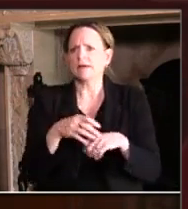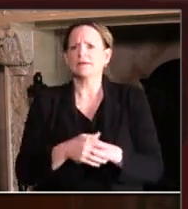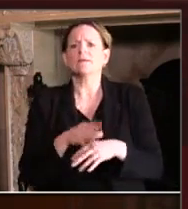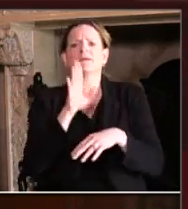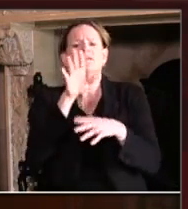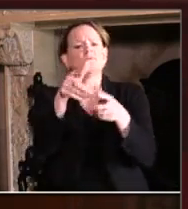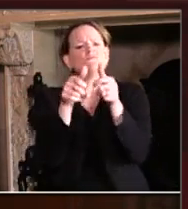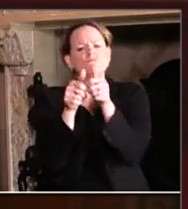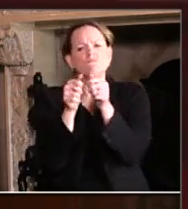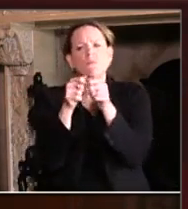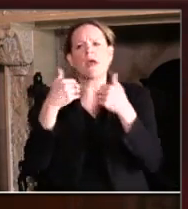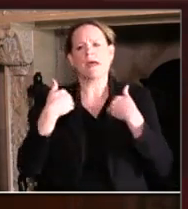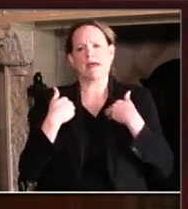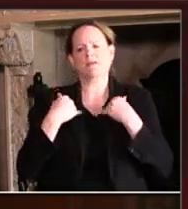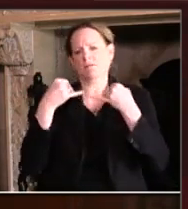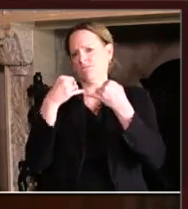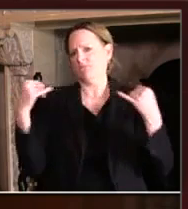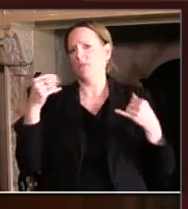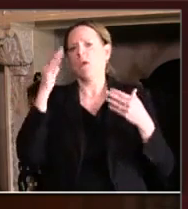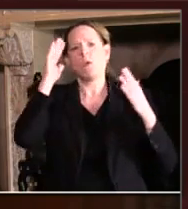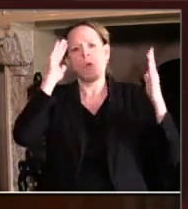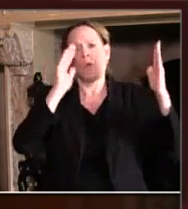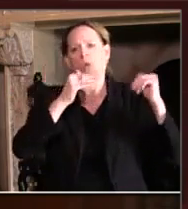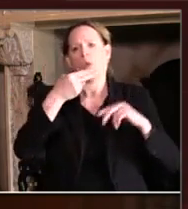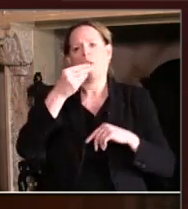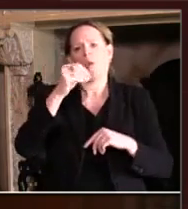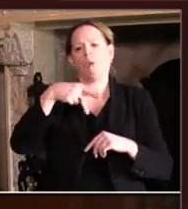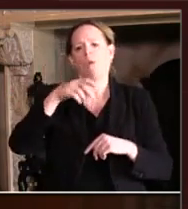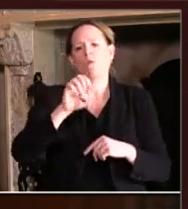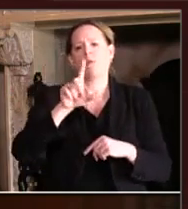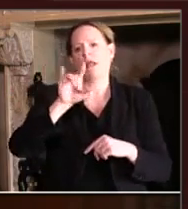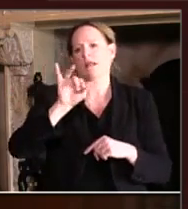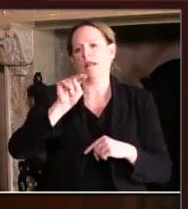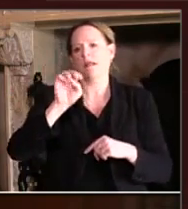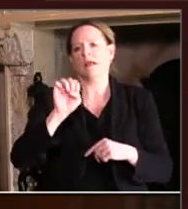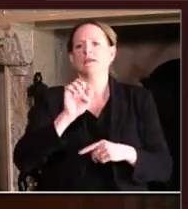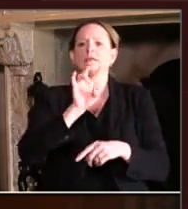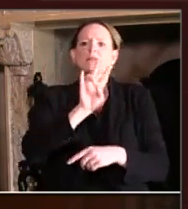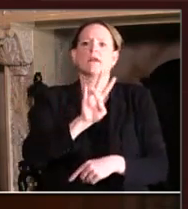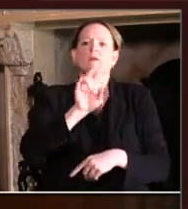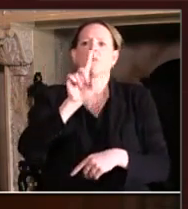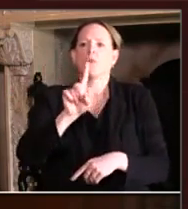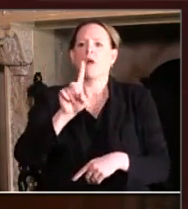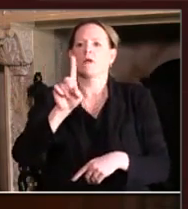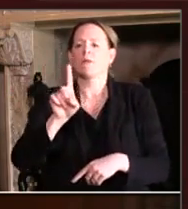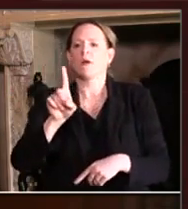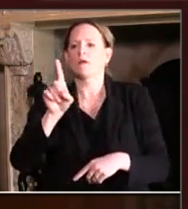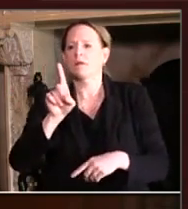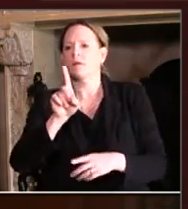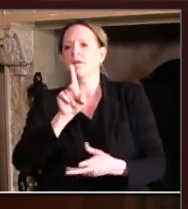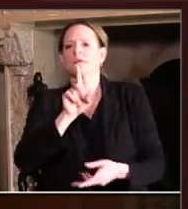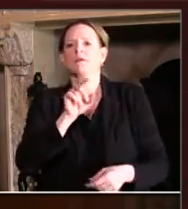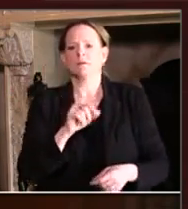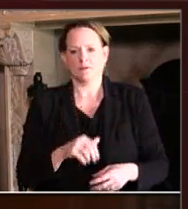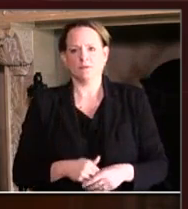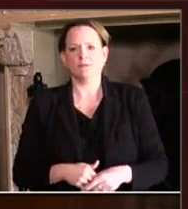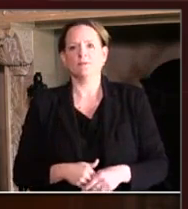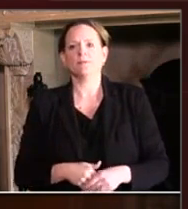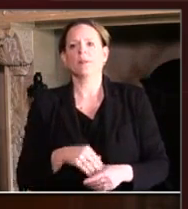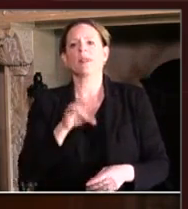741-741 for support. And now, before Secretary-designee Andrea Palm gives her daily update,